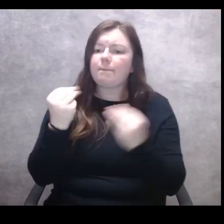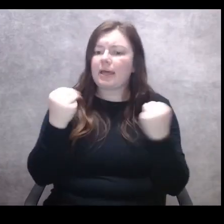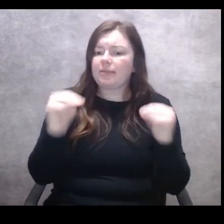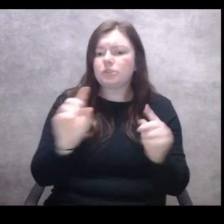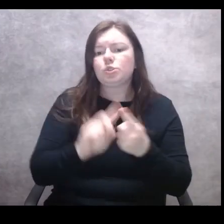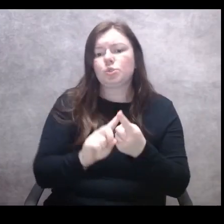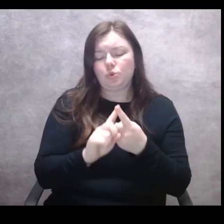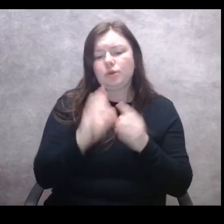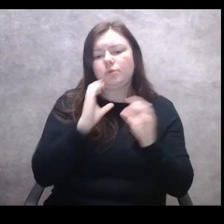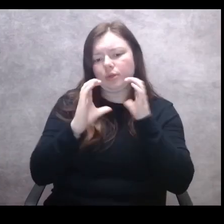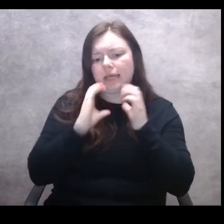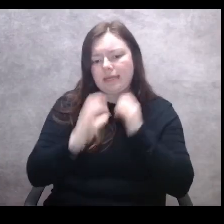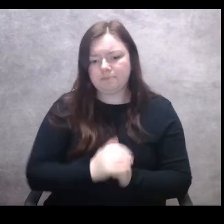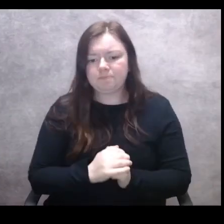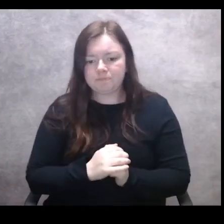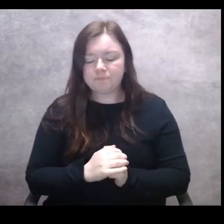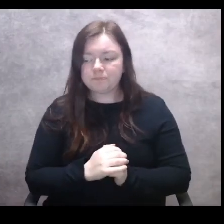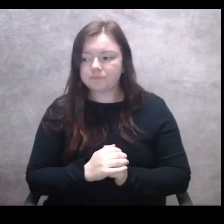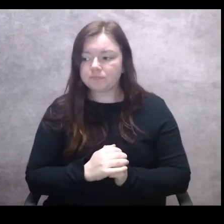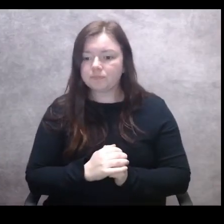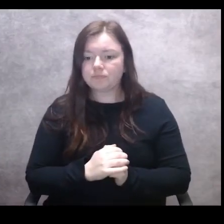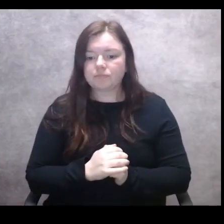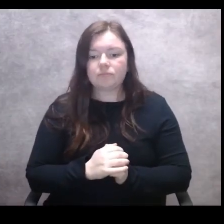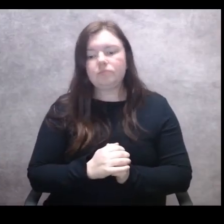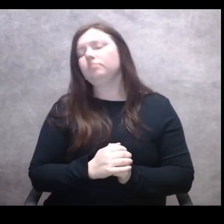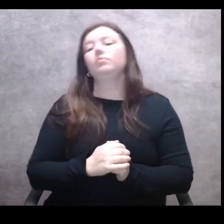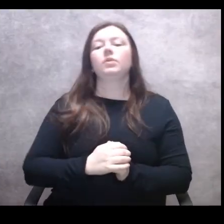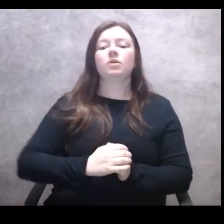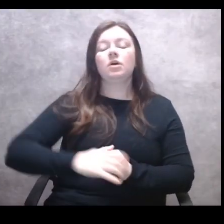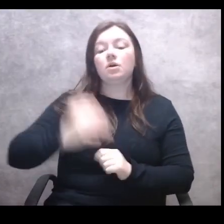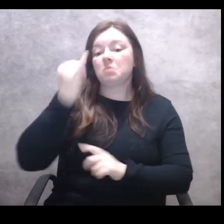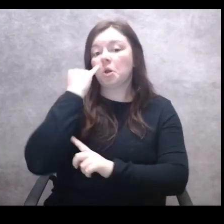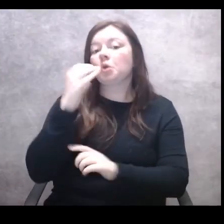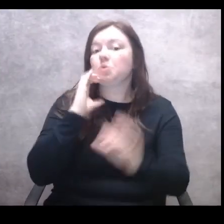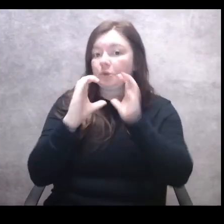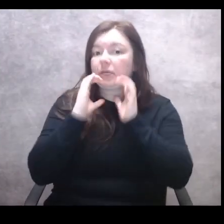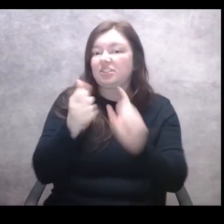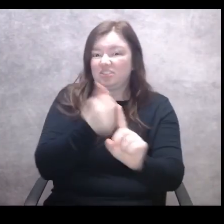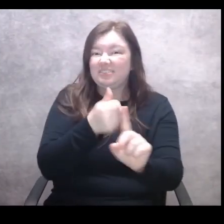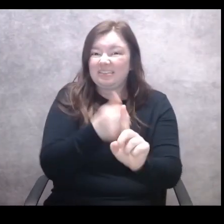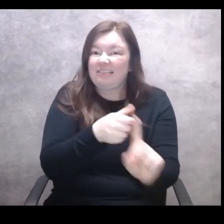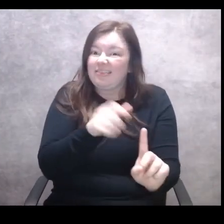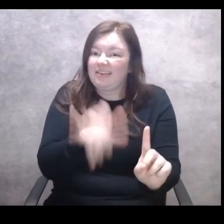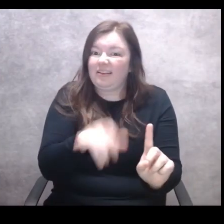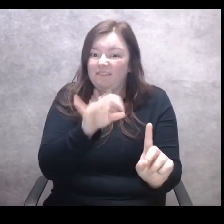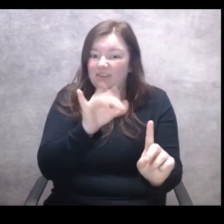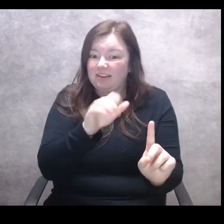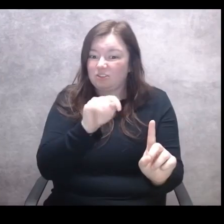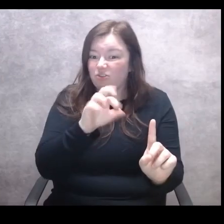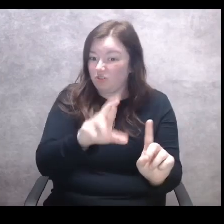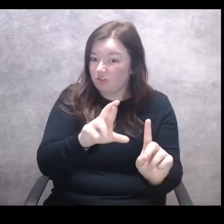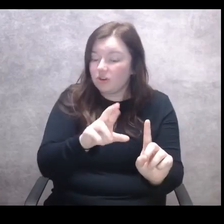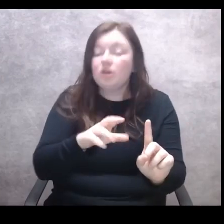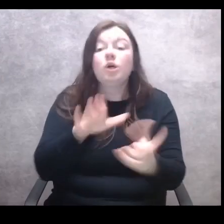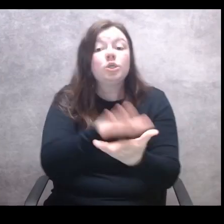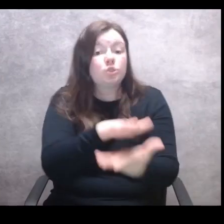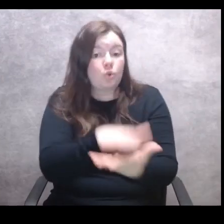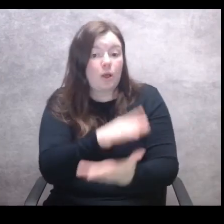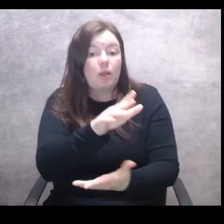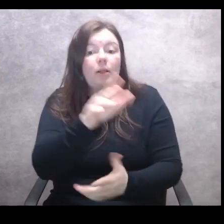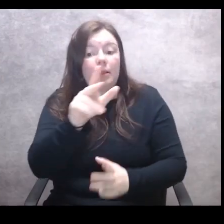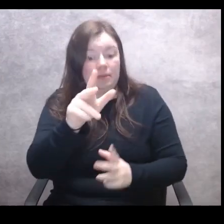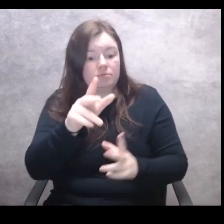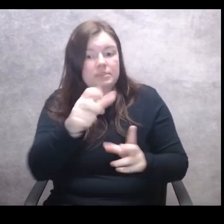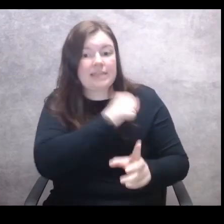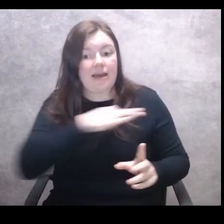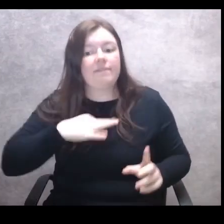instruction at using different methods to communicate. If communication is a factor, school personnel need to be